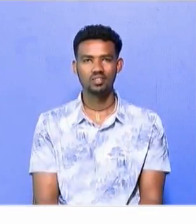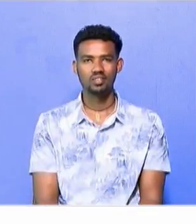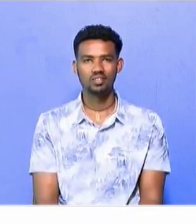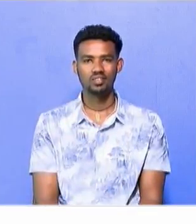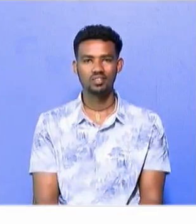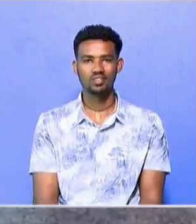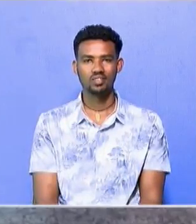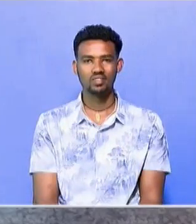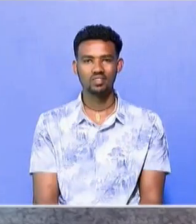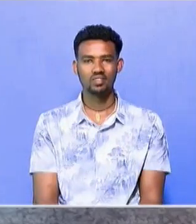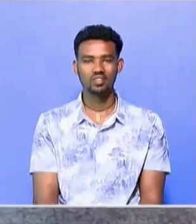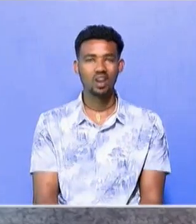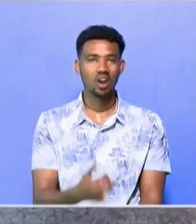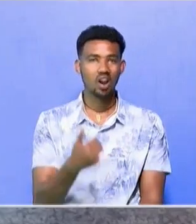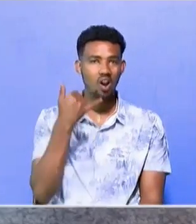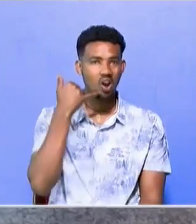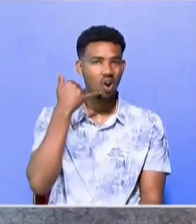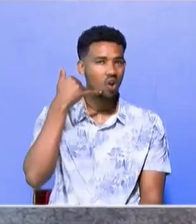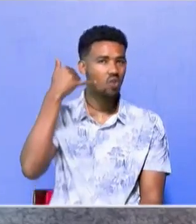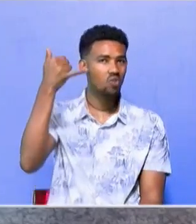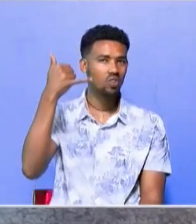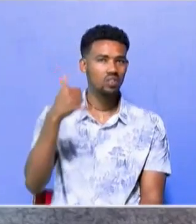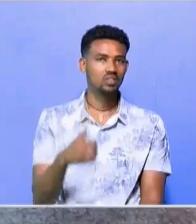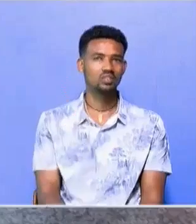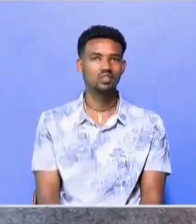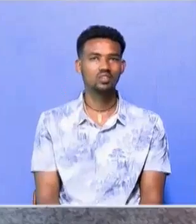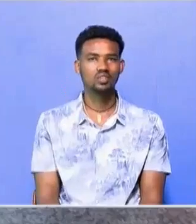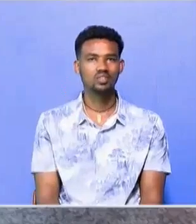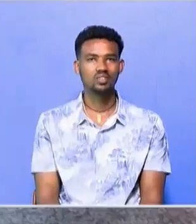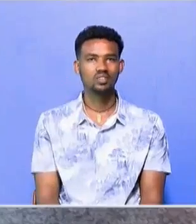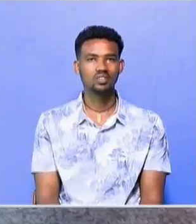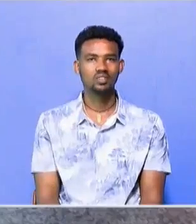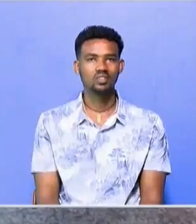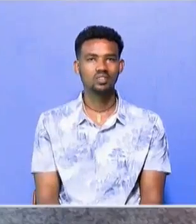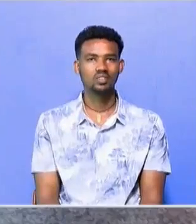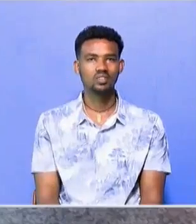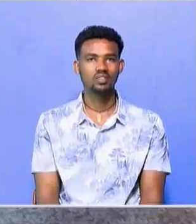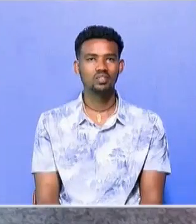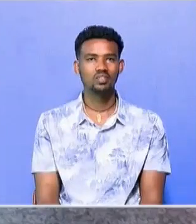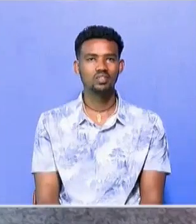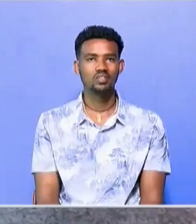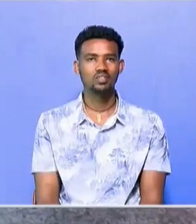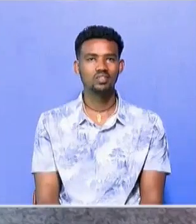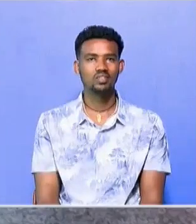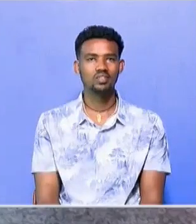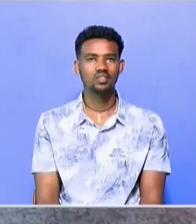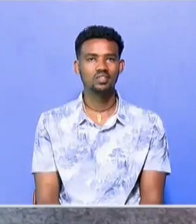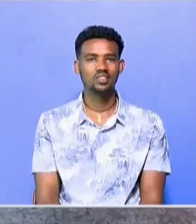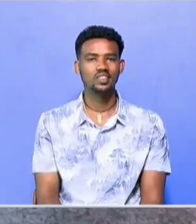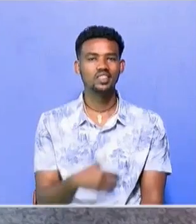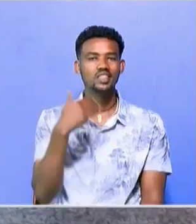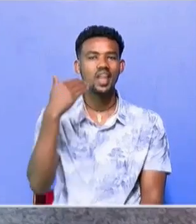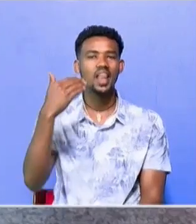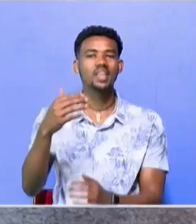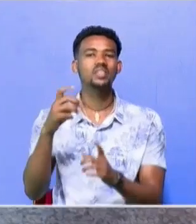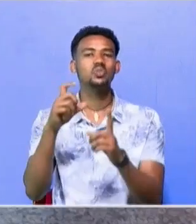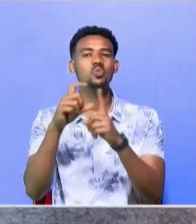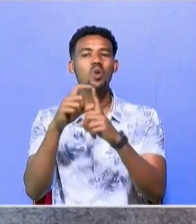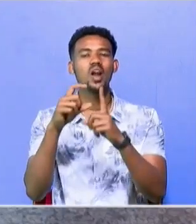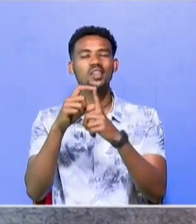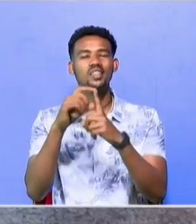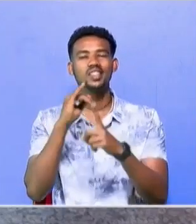Bravo, students. This is calling. The next word